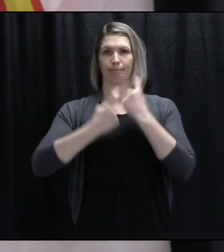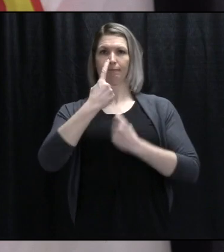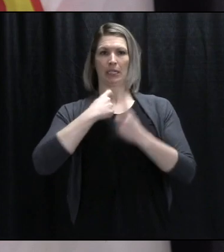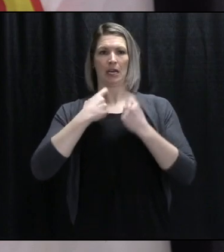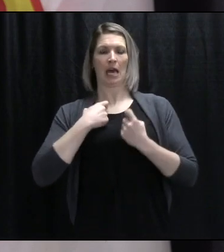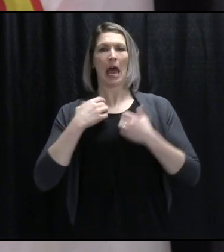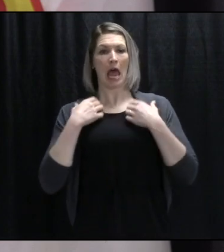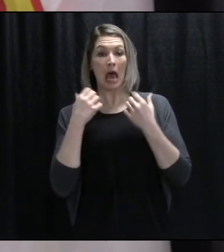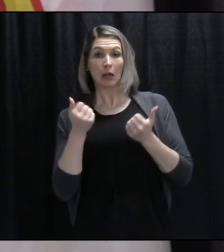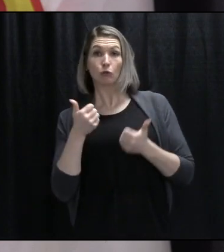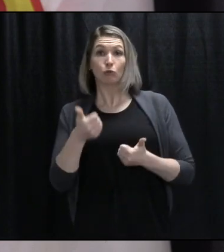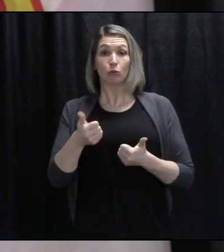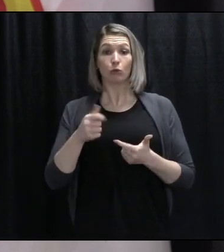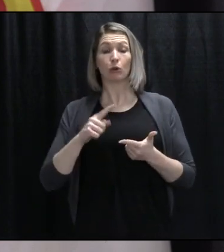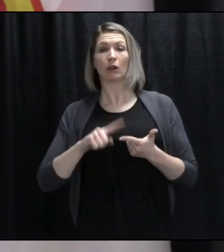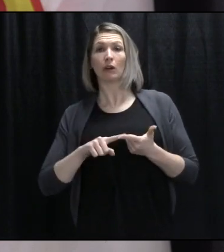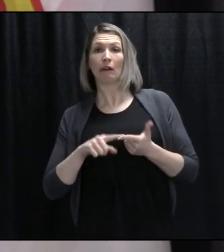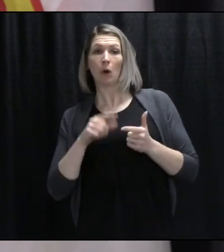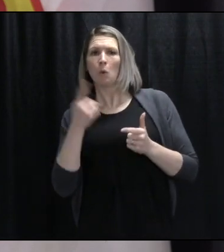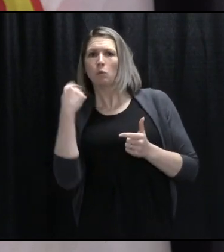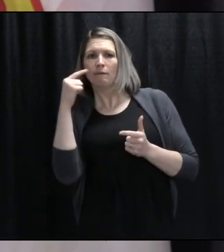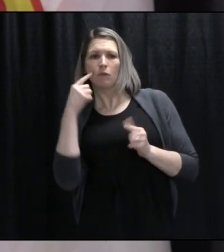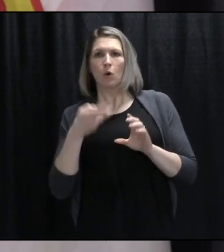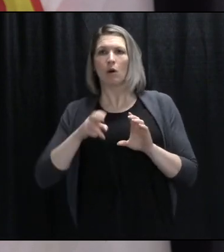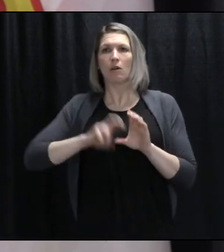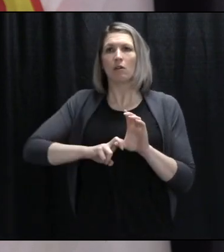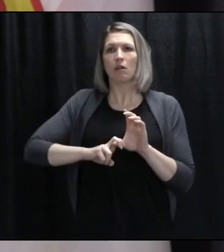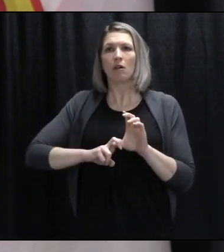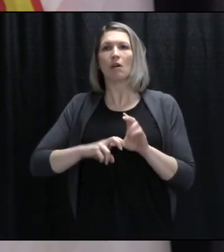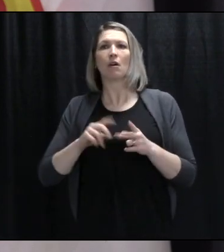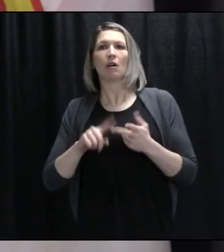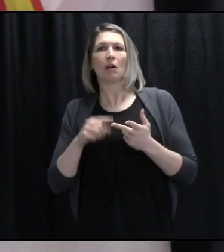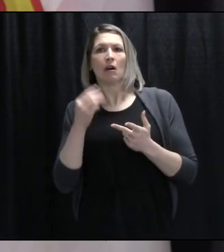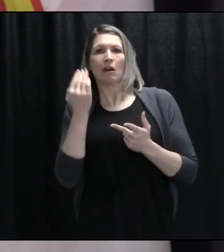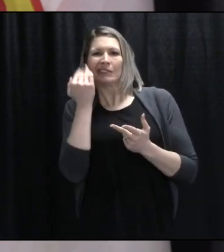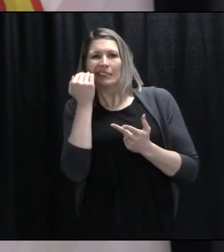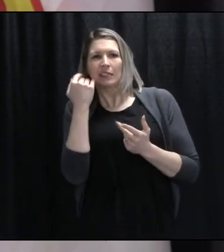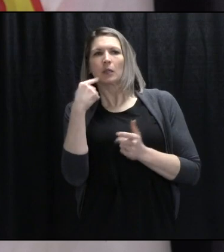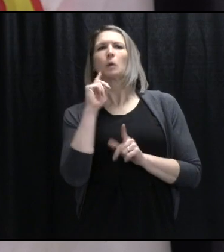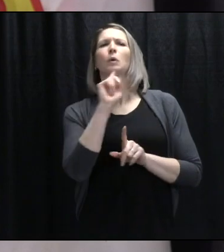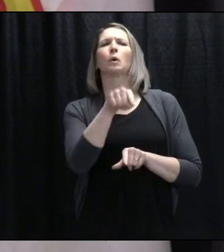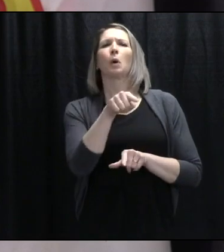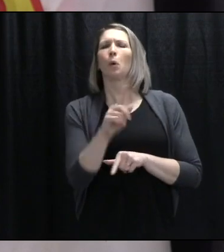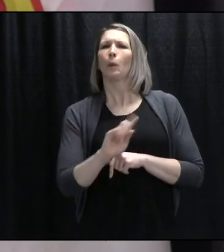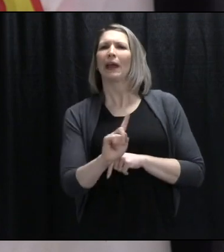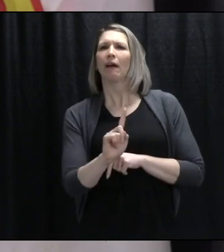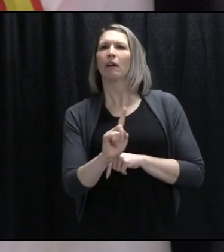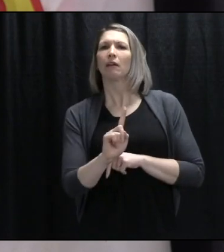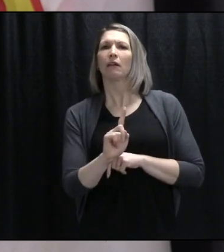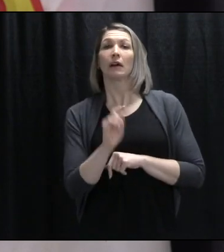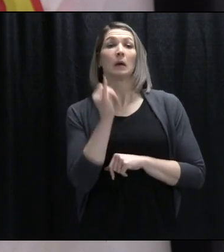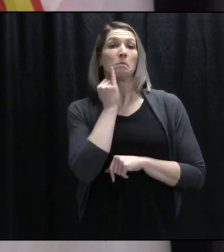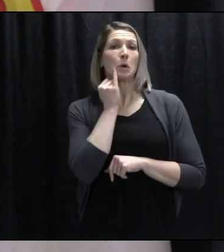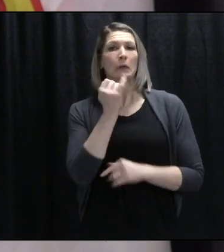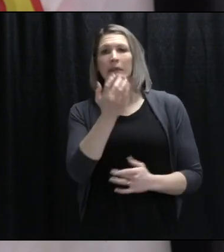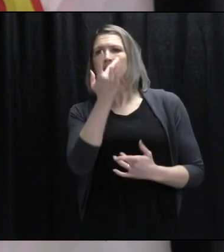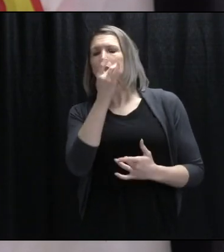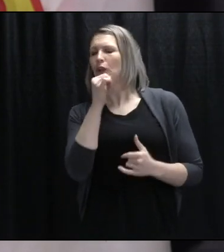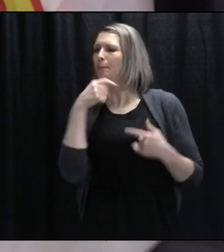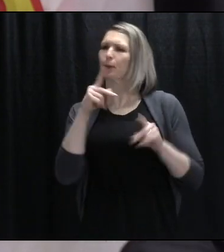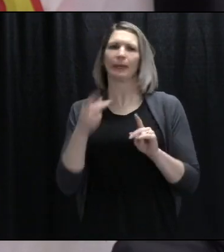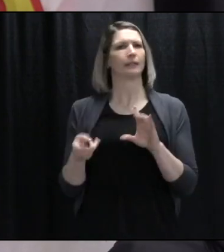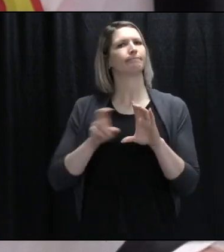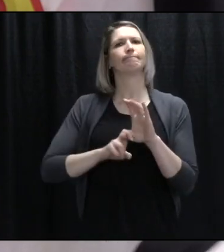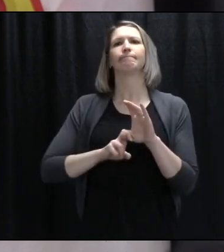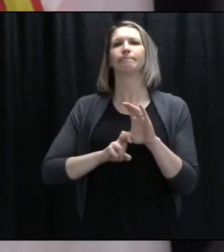health. Passengers who present with symptoms are not allowed to board the ferry. They have